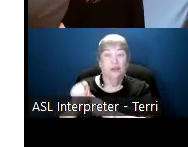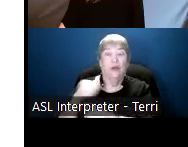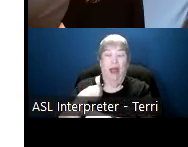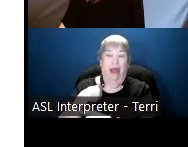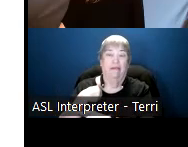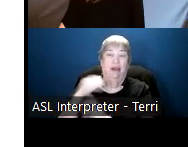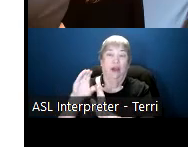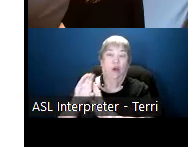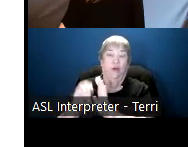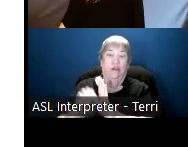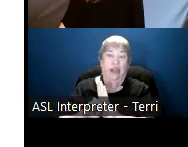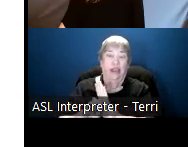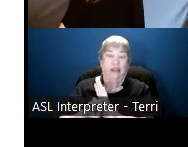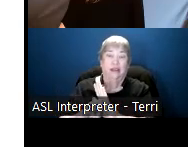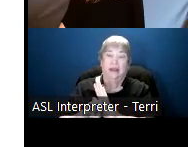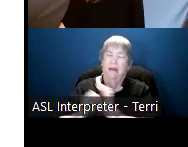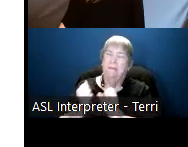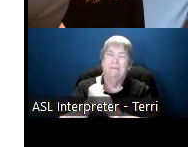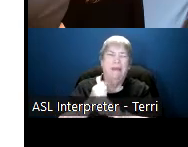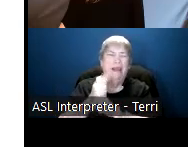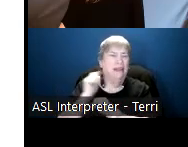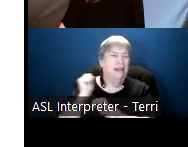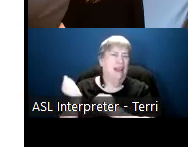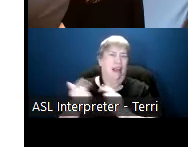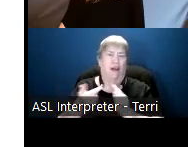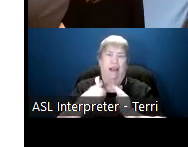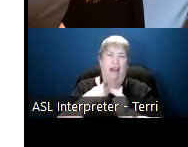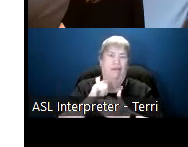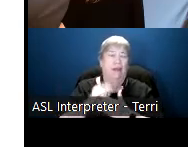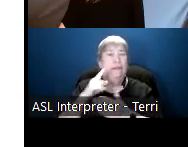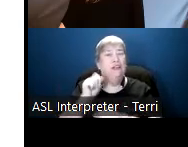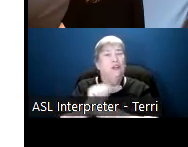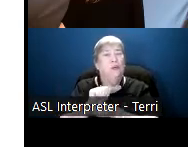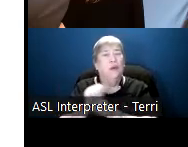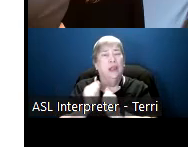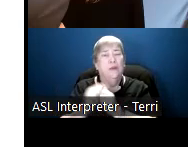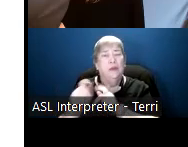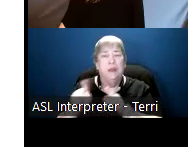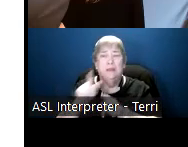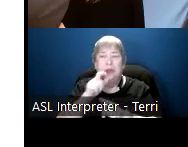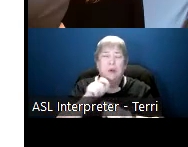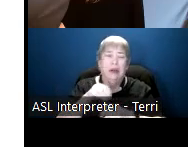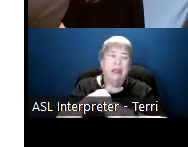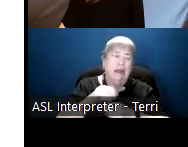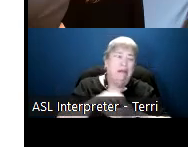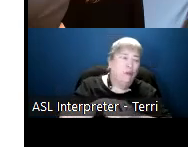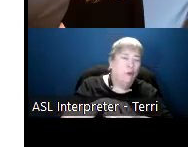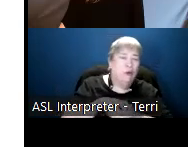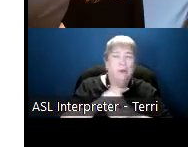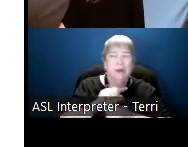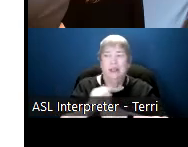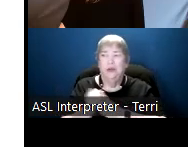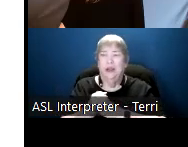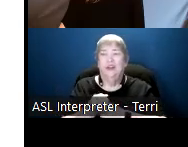professional ethics across their profession because they're working with folks in vulnerable situations, and these ethics are used to create